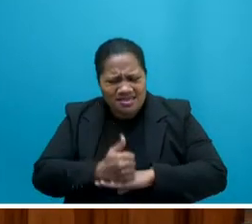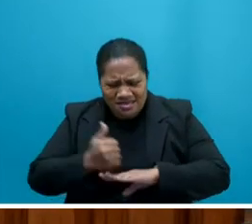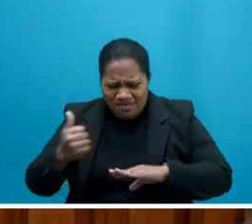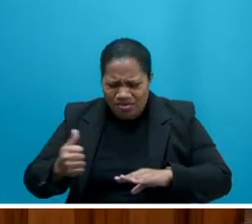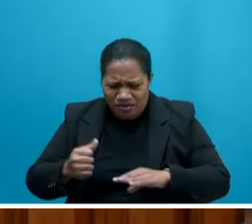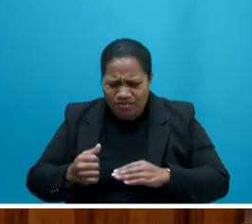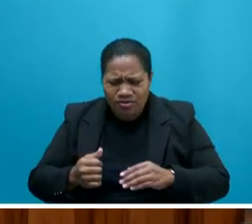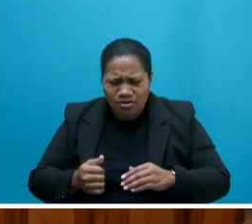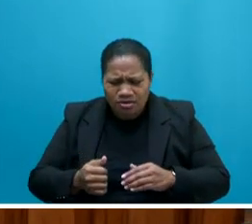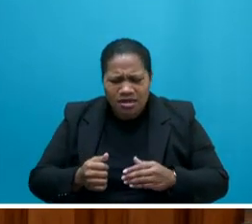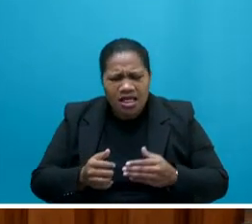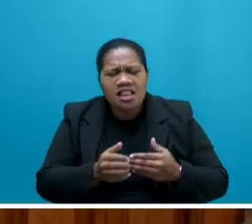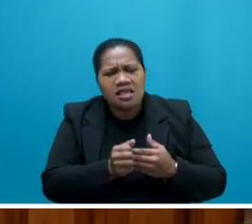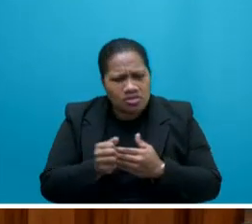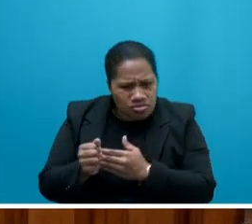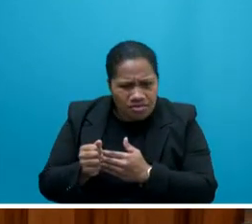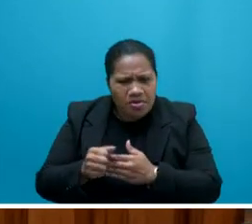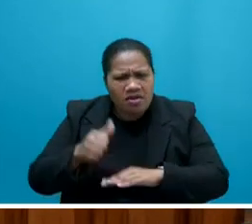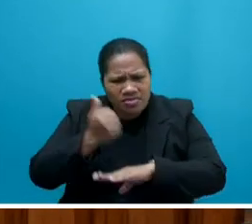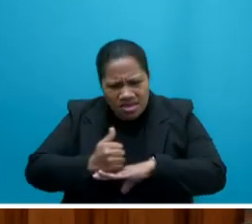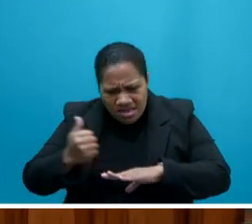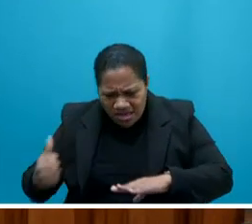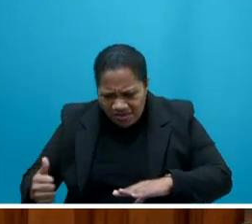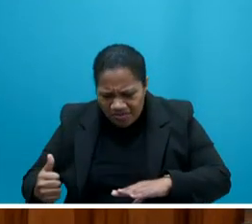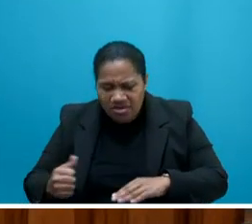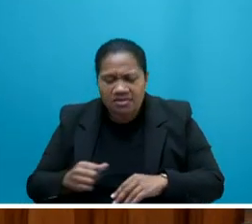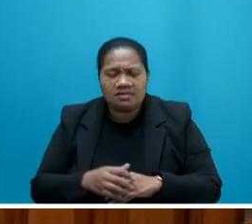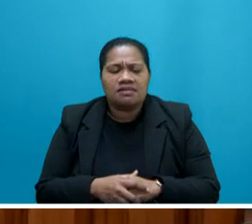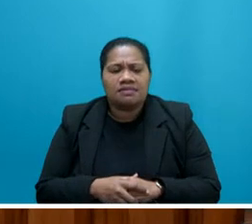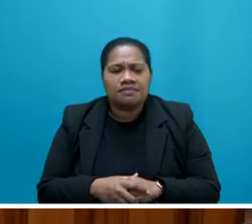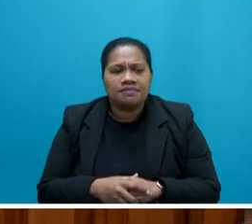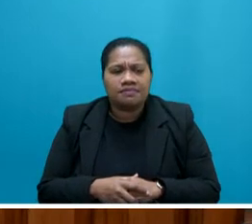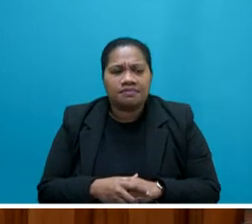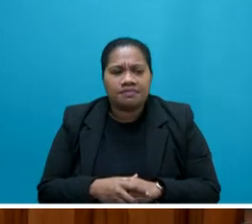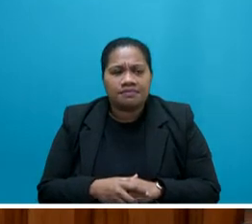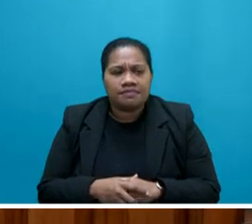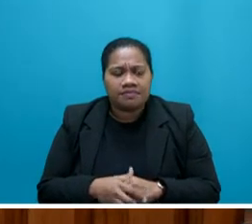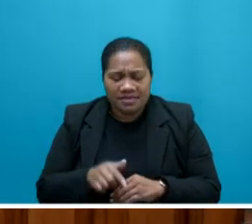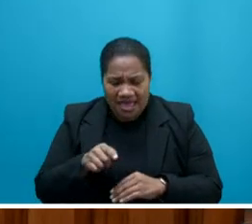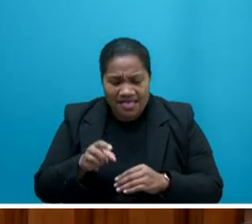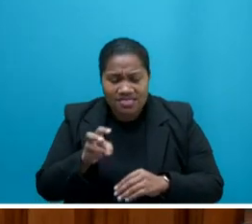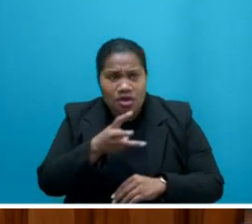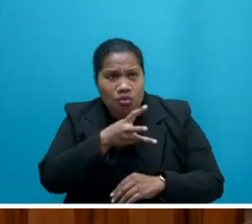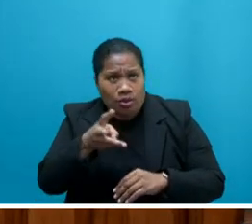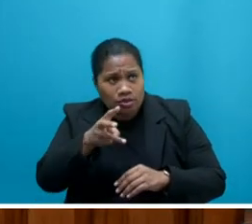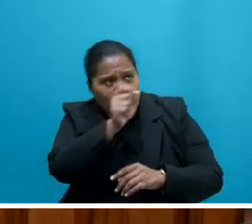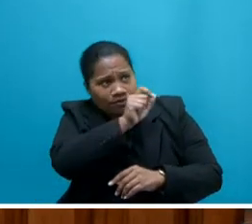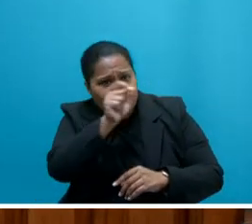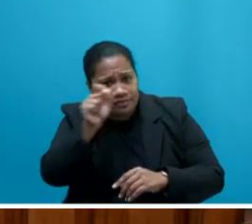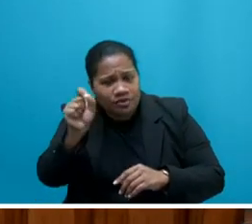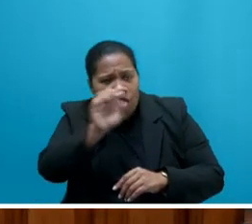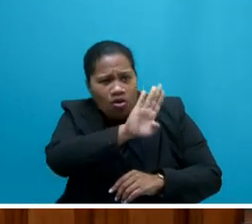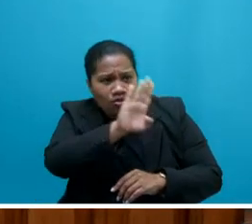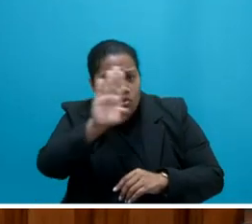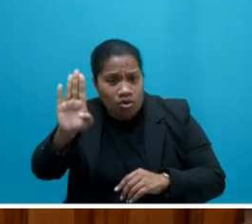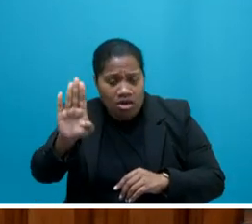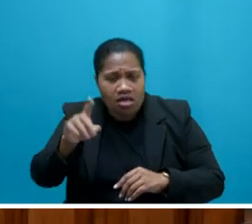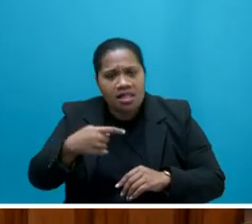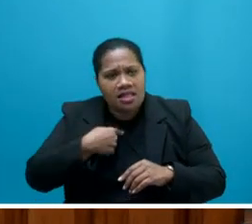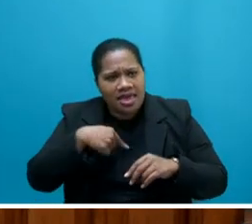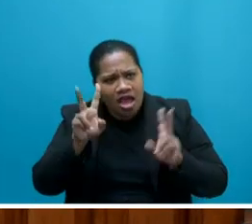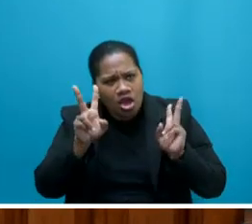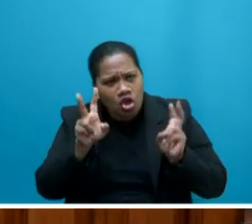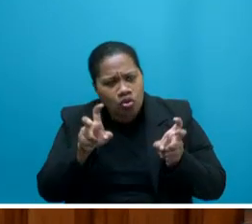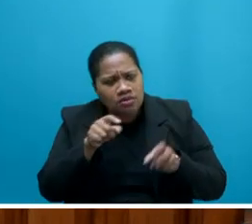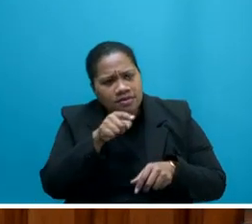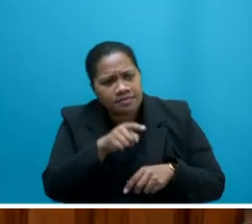secularism, whereby during the height of festivities, mysterious words were written on the wall, which I quote, "Mene